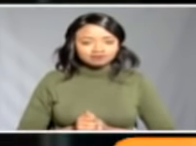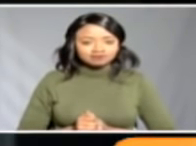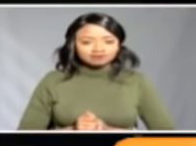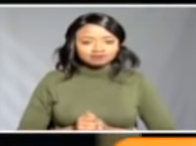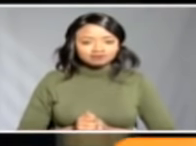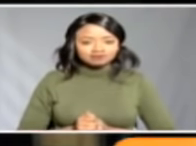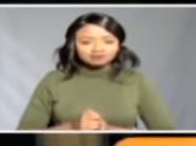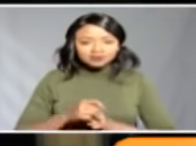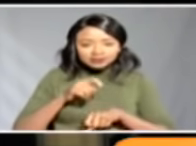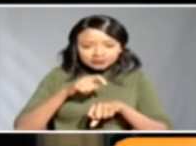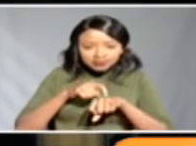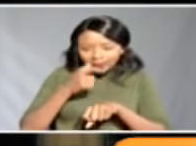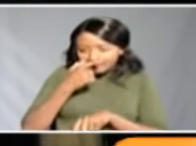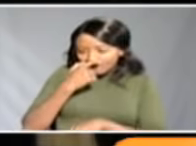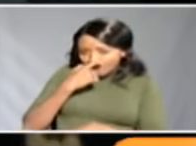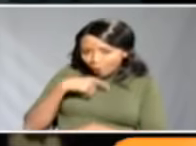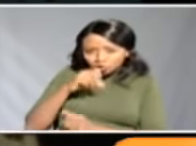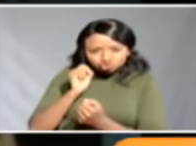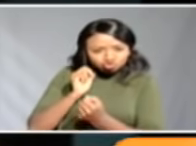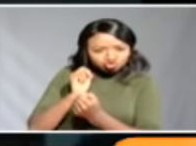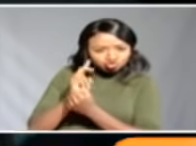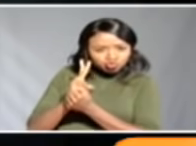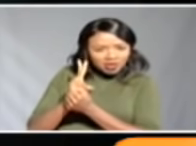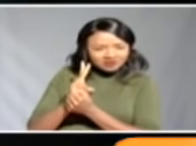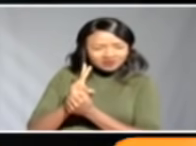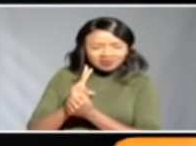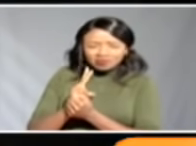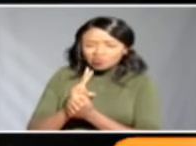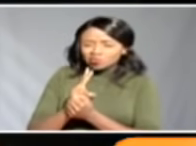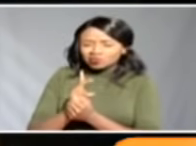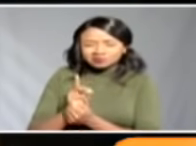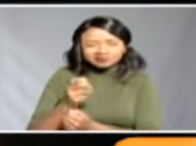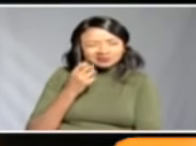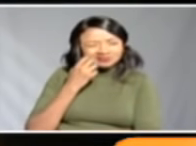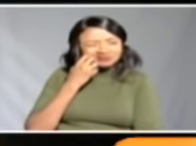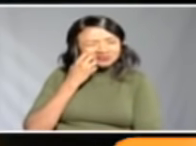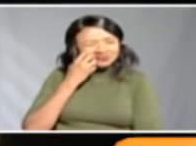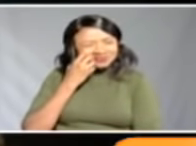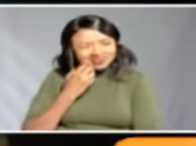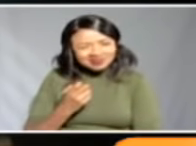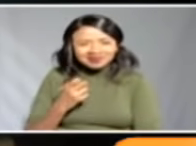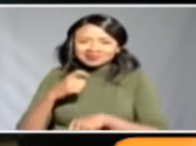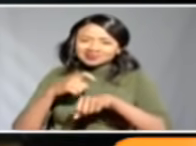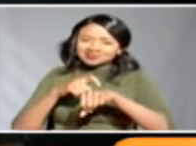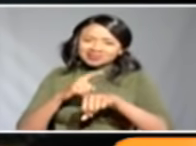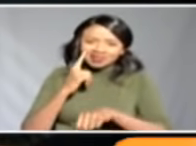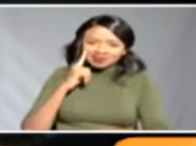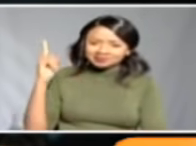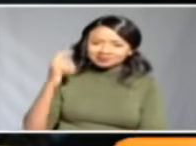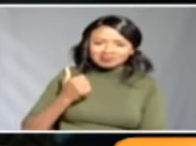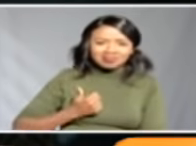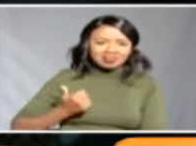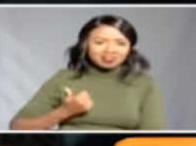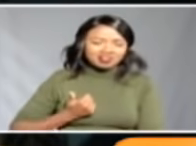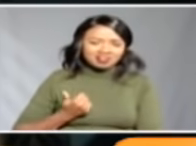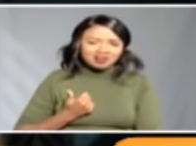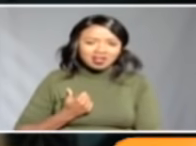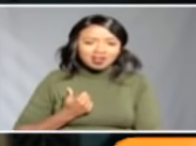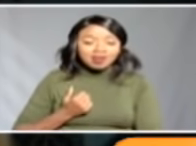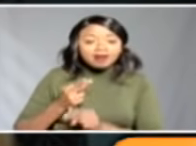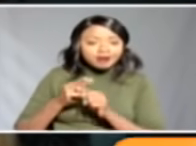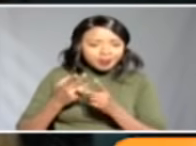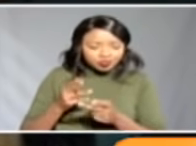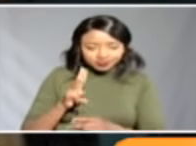At the age of 12, it is literally the darkest moment in the life of this girl, whom we shall